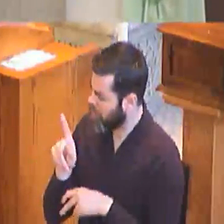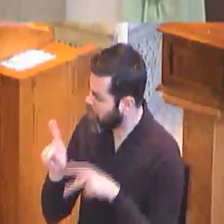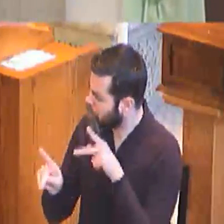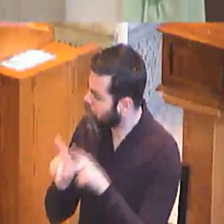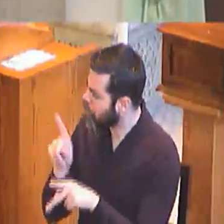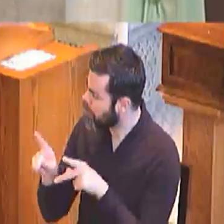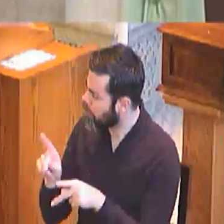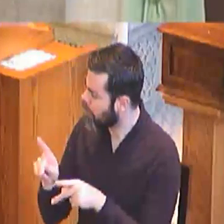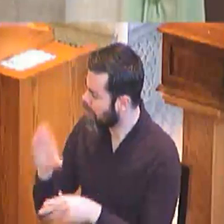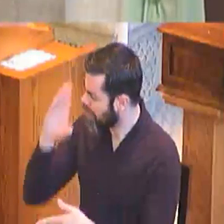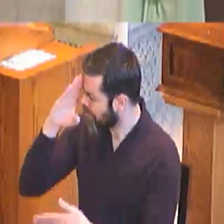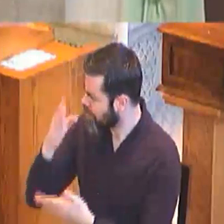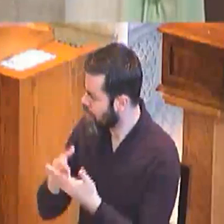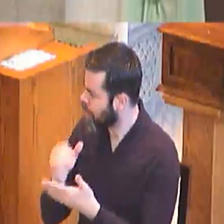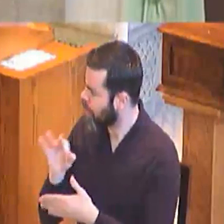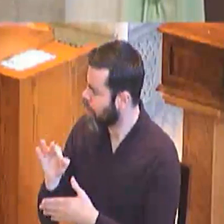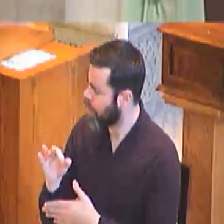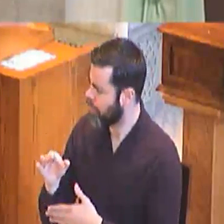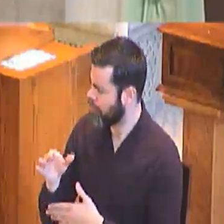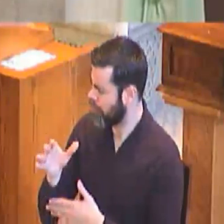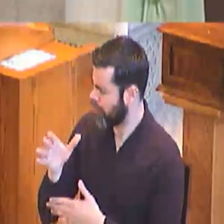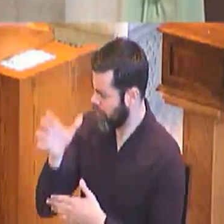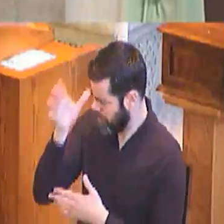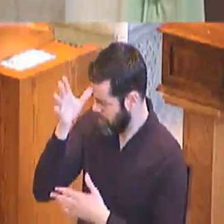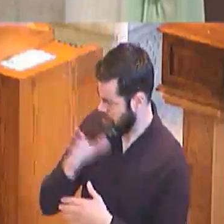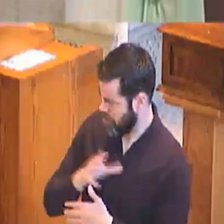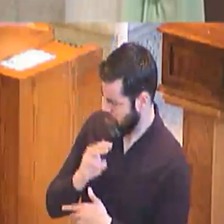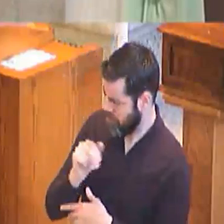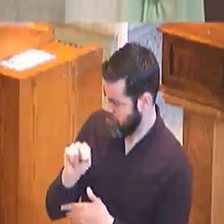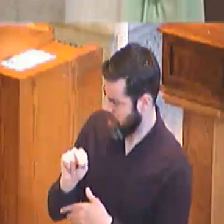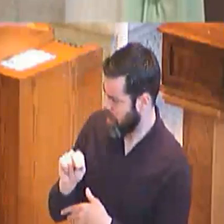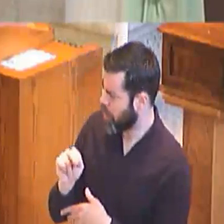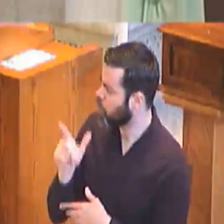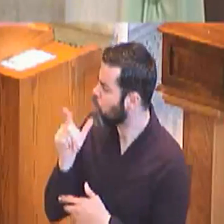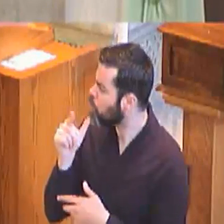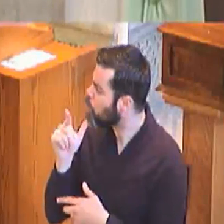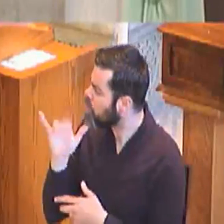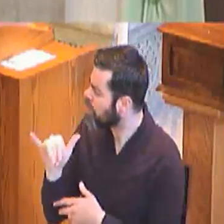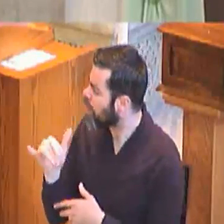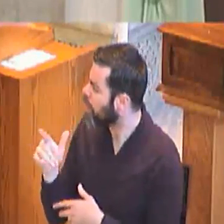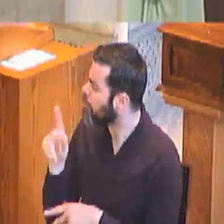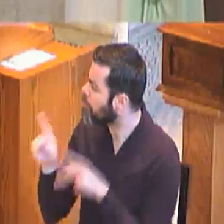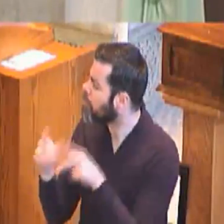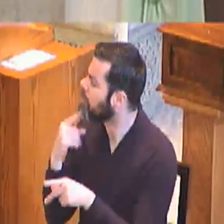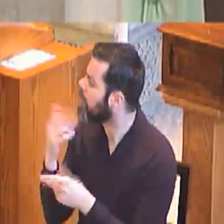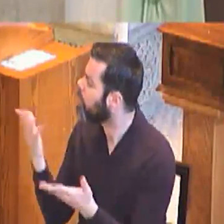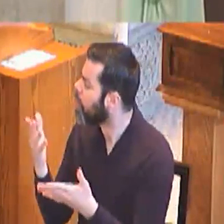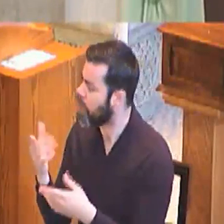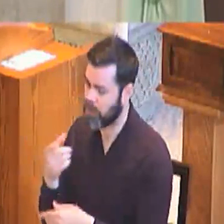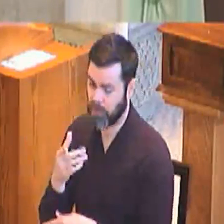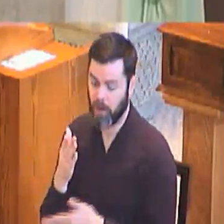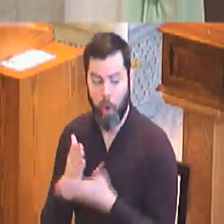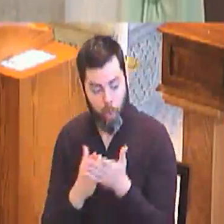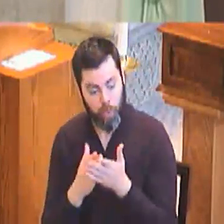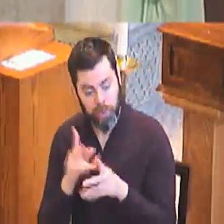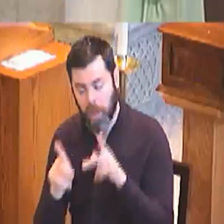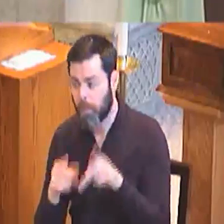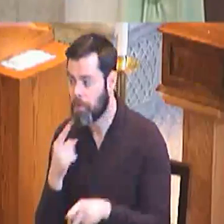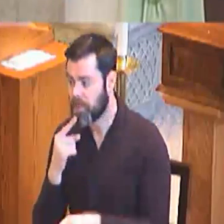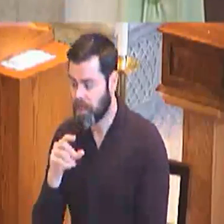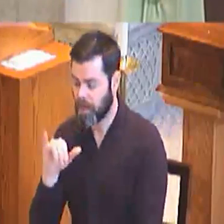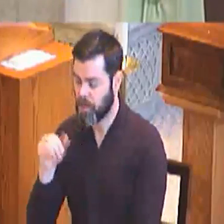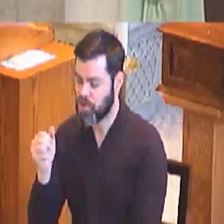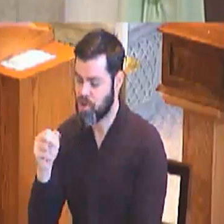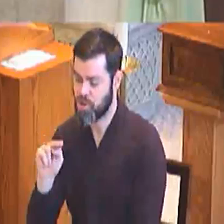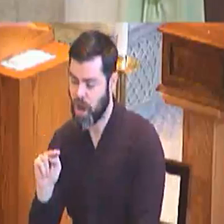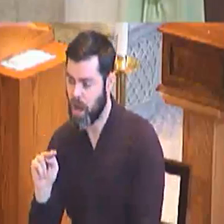the Son of Man is?" And they said, "Some say John the Baptist, but others Elijah, and still others